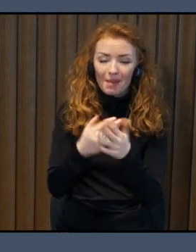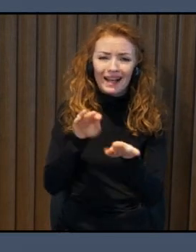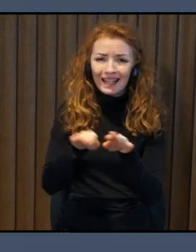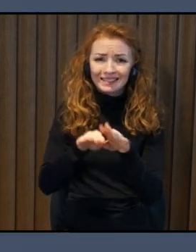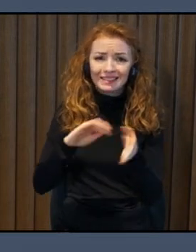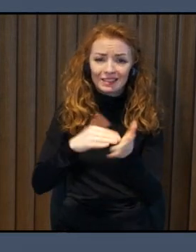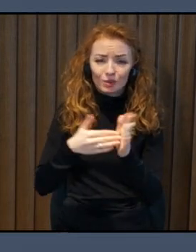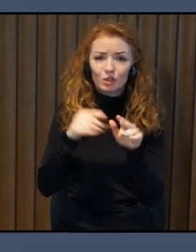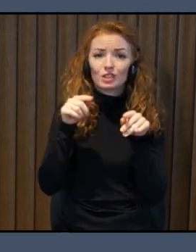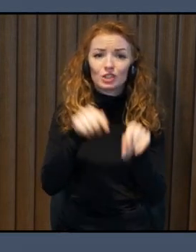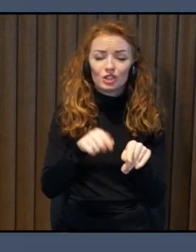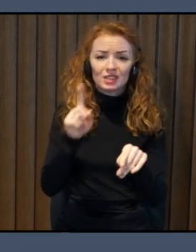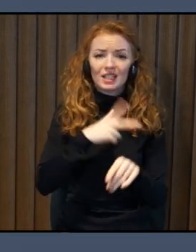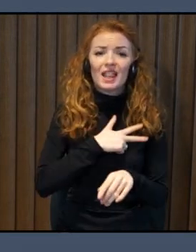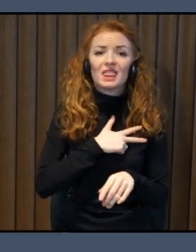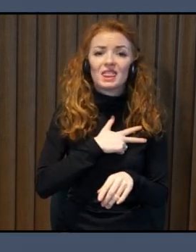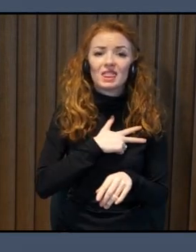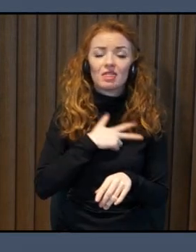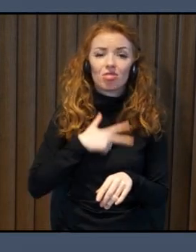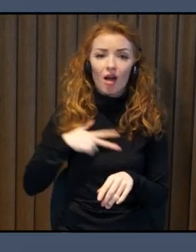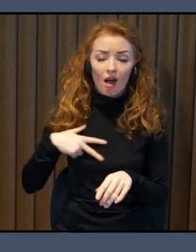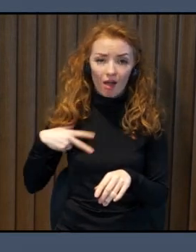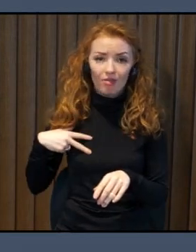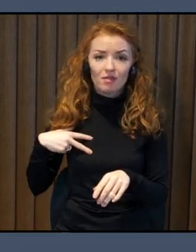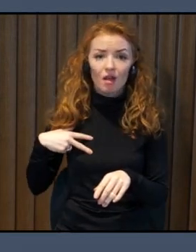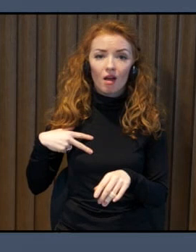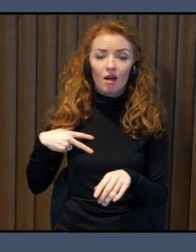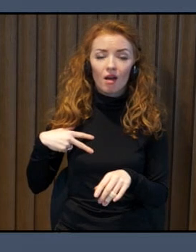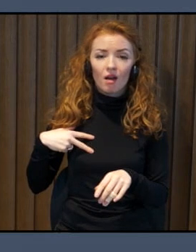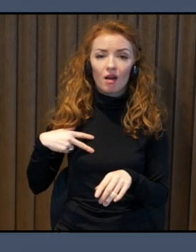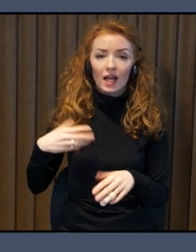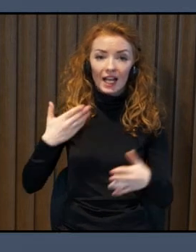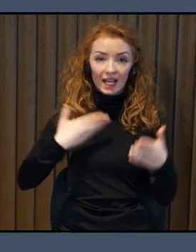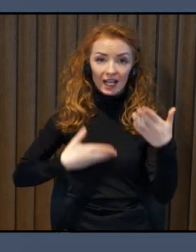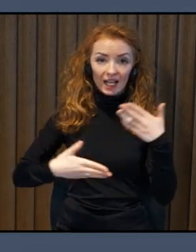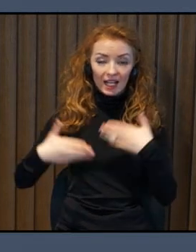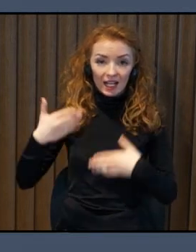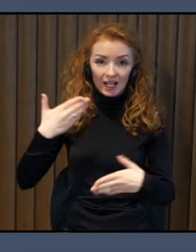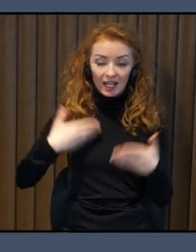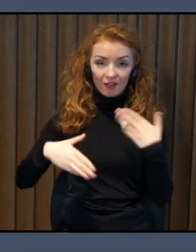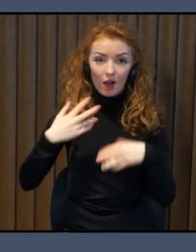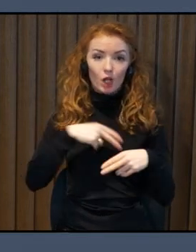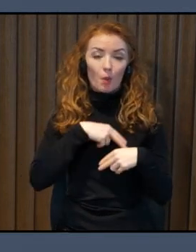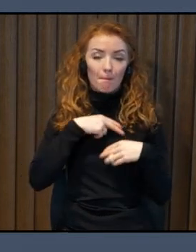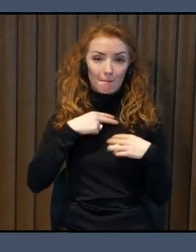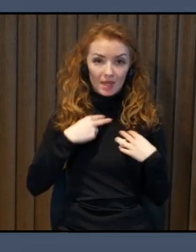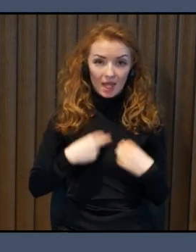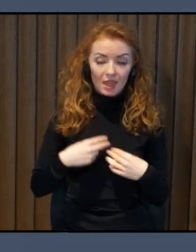each of them. Another example where is a similar situation, that's from Denmark, and this